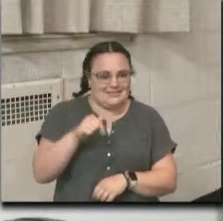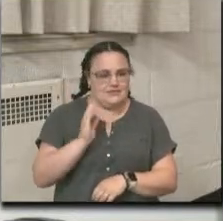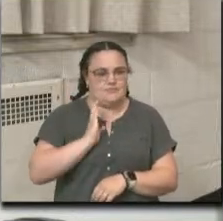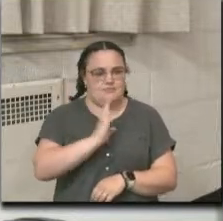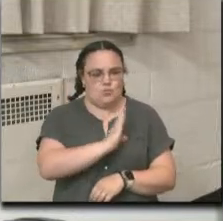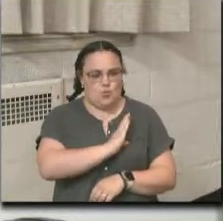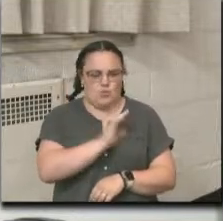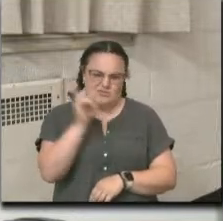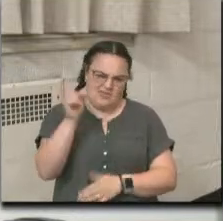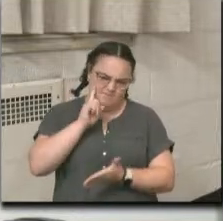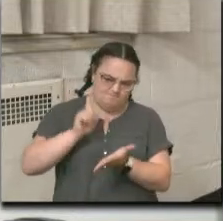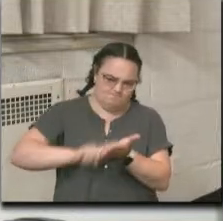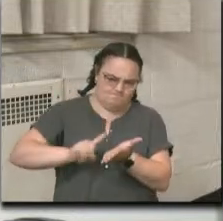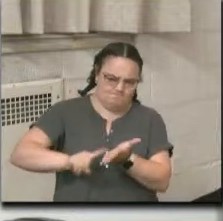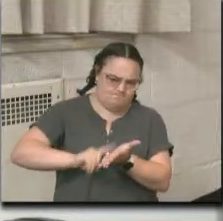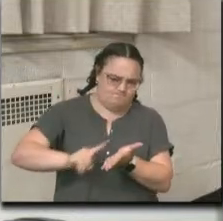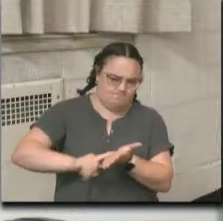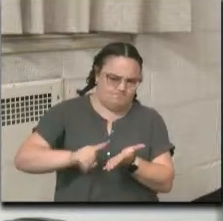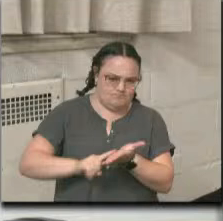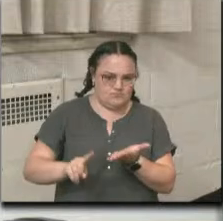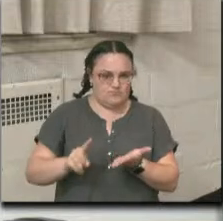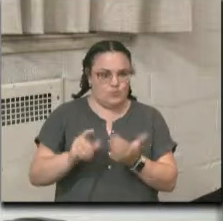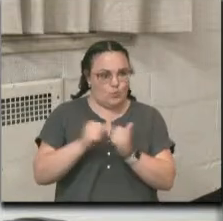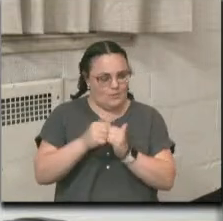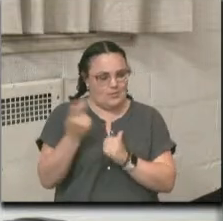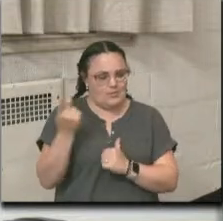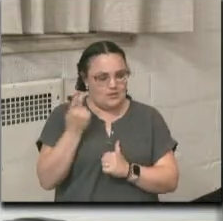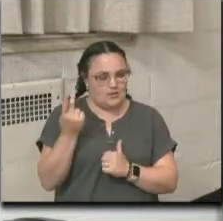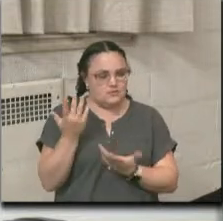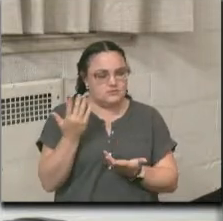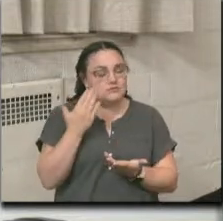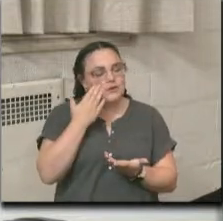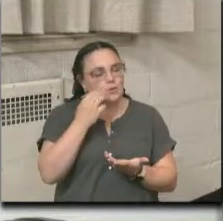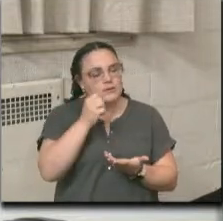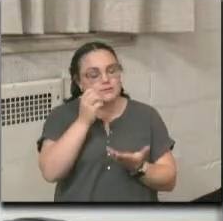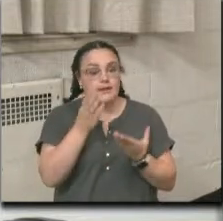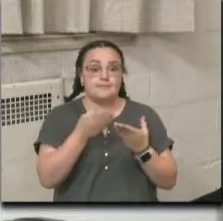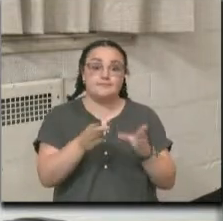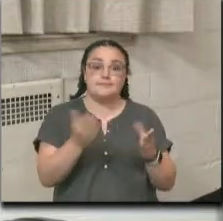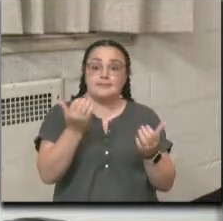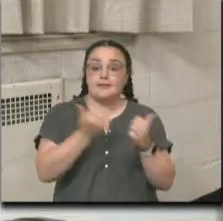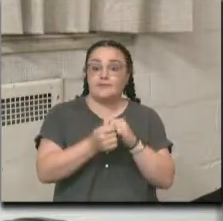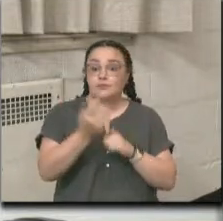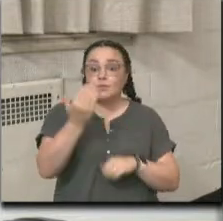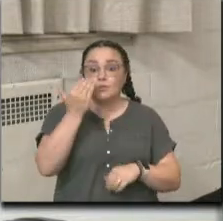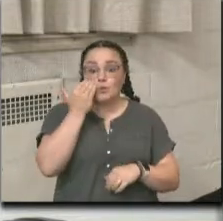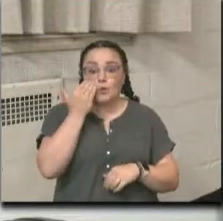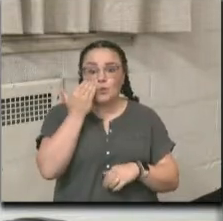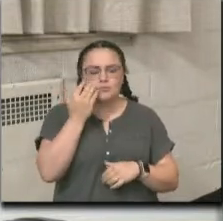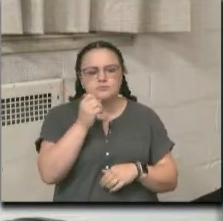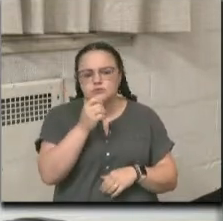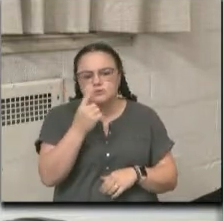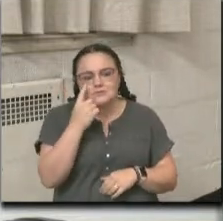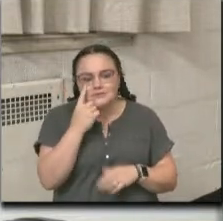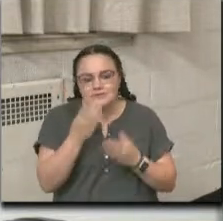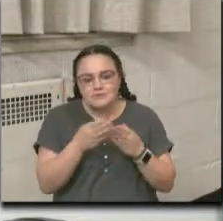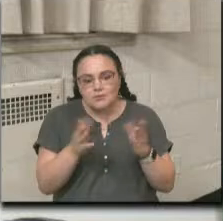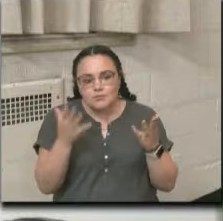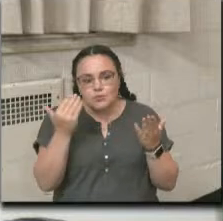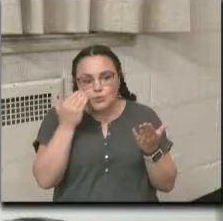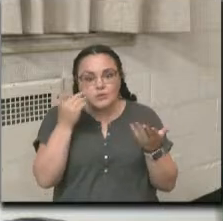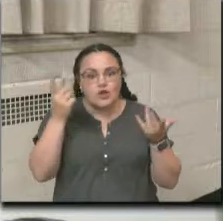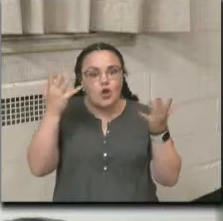these investigations, and that is not always very public. So I don't think the public understands that they're already